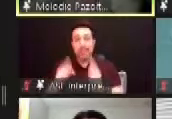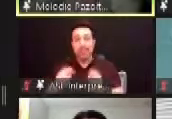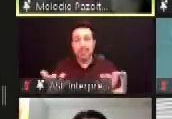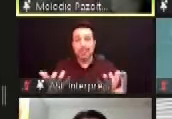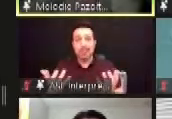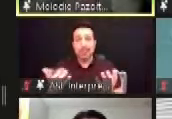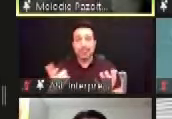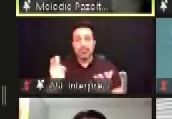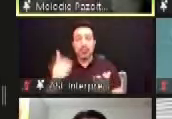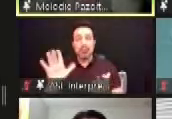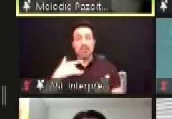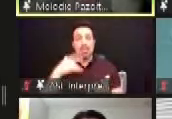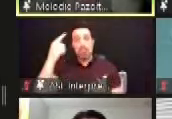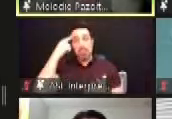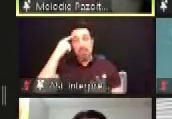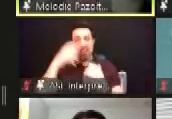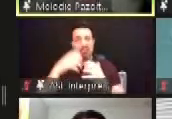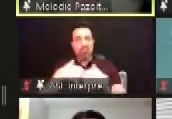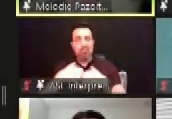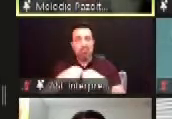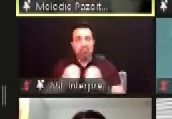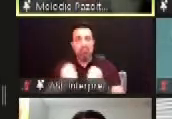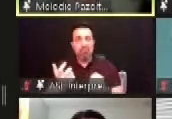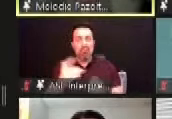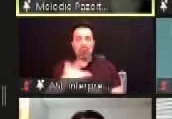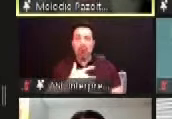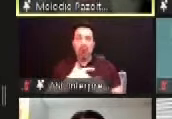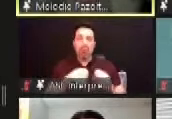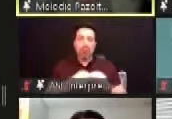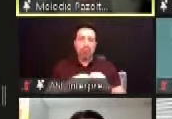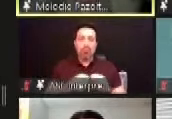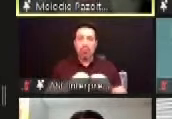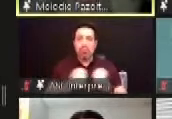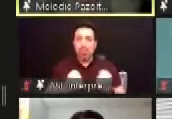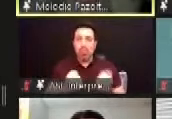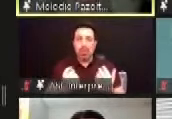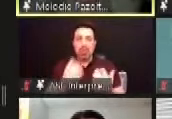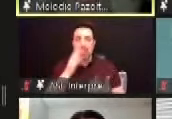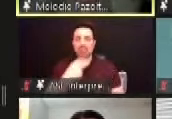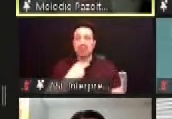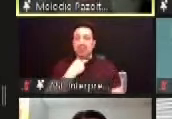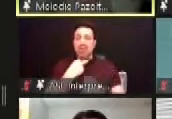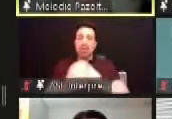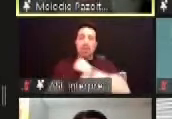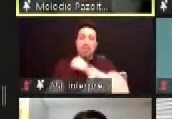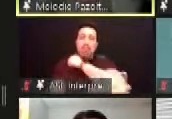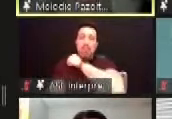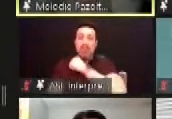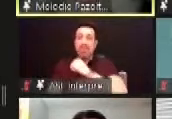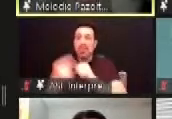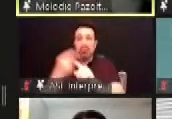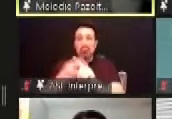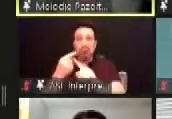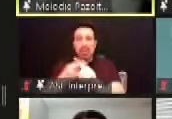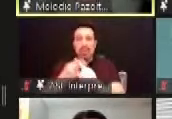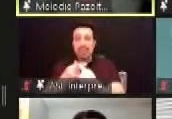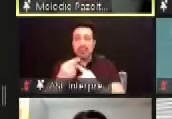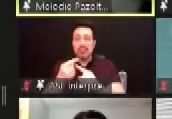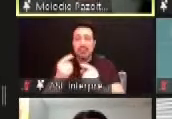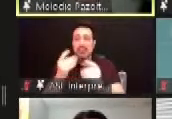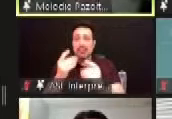She felt her mind was broken, her heart was broken, and she was going to be stuck in poverty, renting